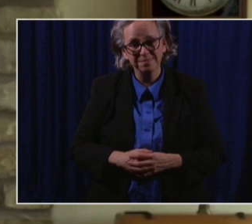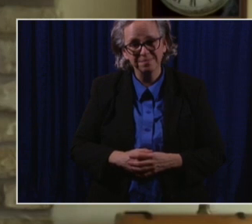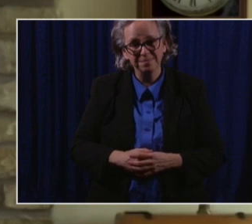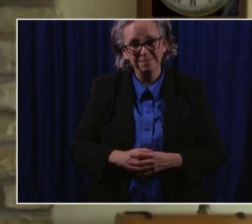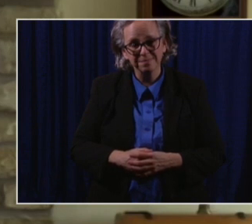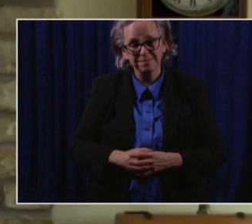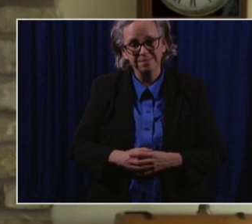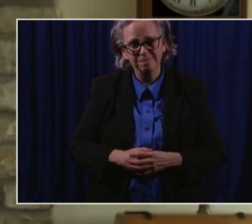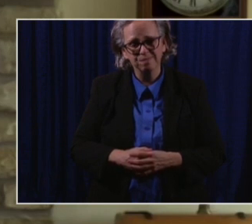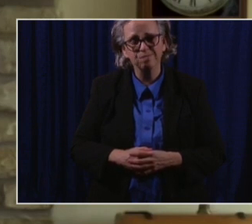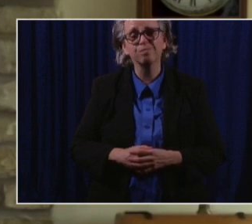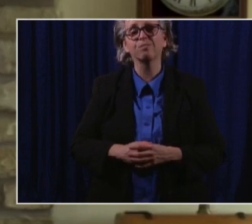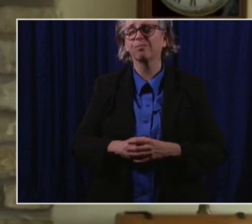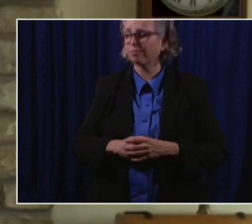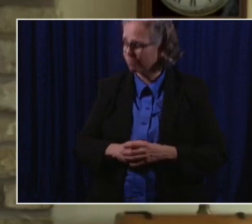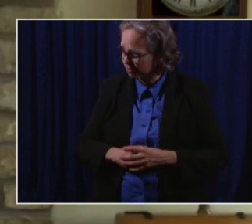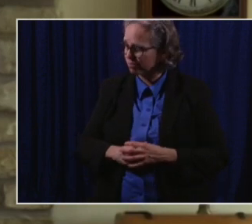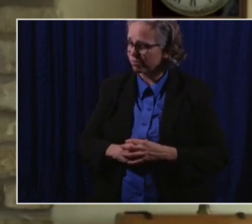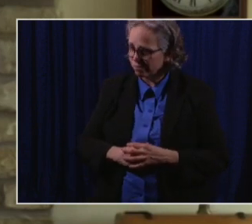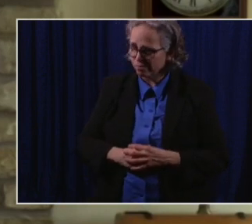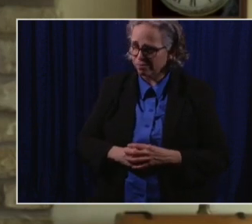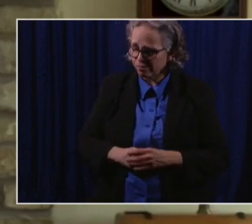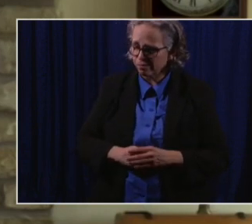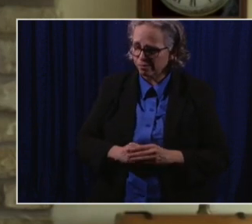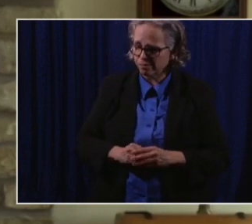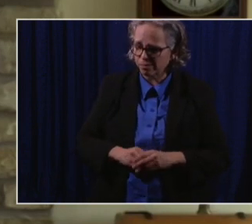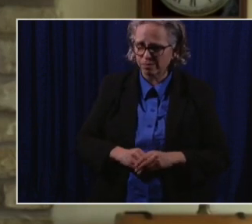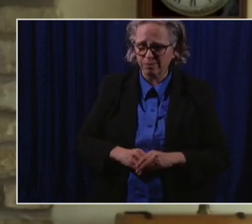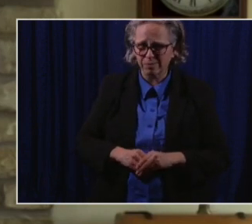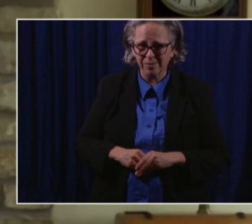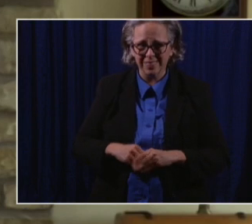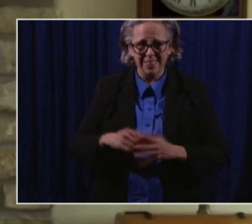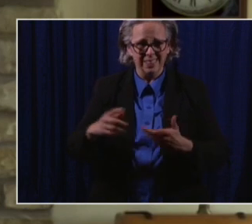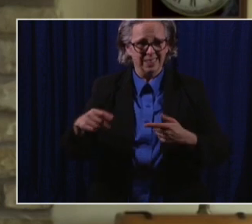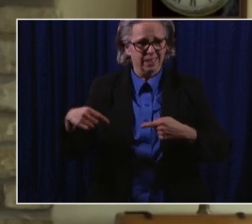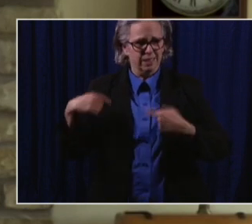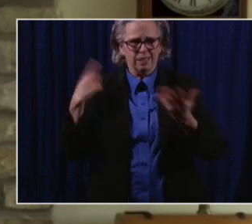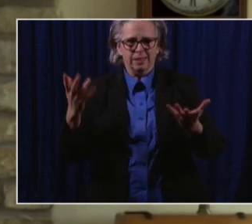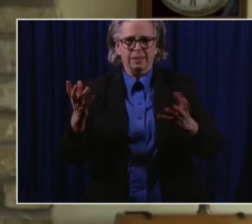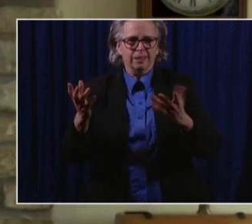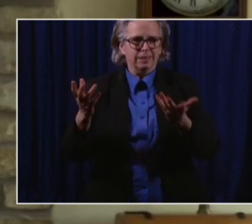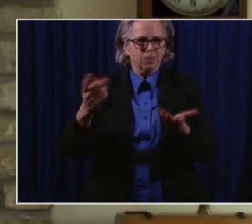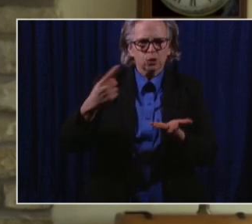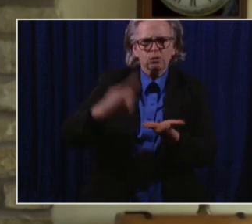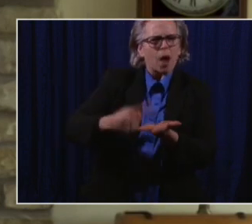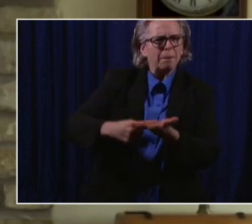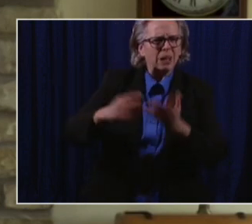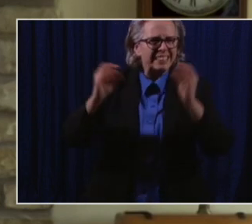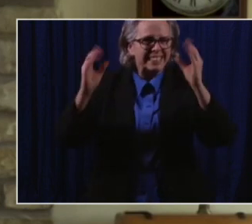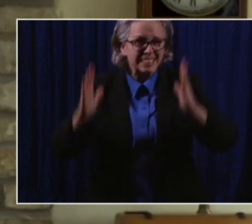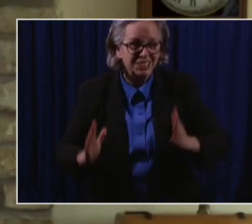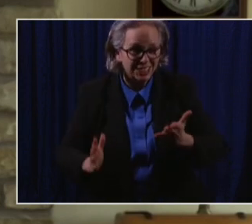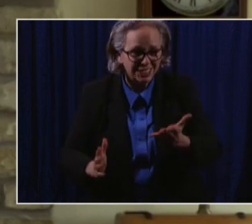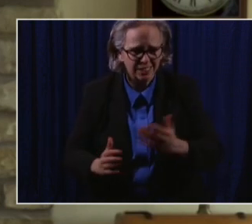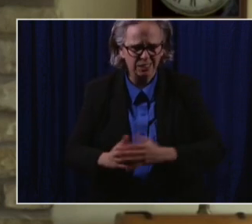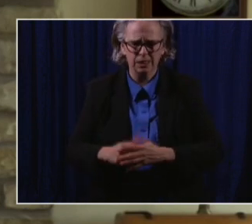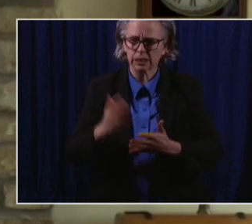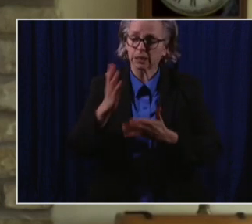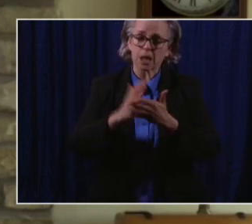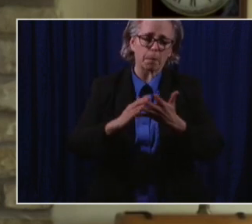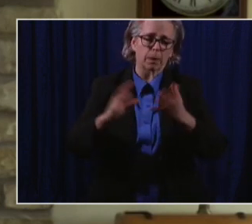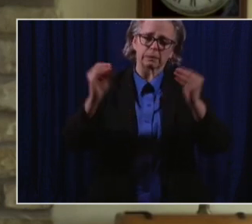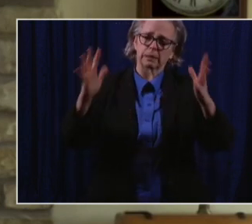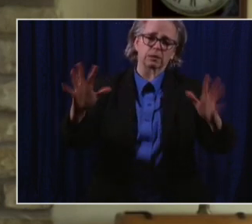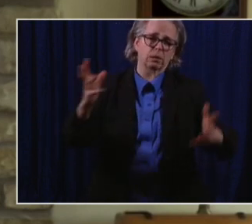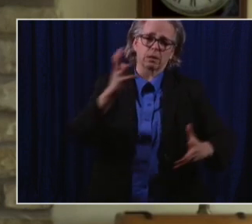We talk about our teachers a lot because they're doing some just amazing work out